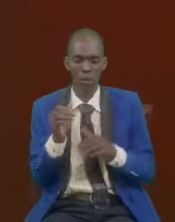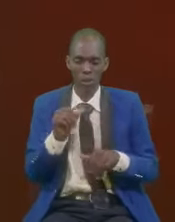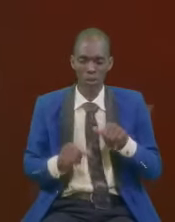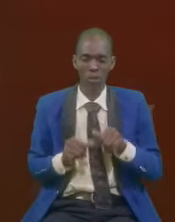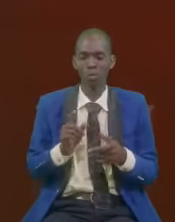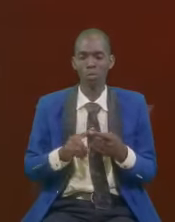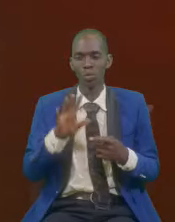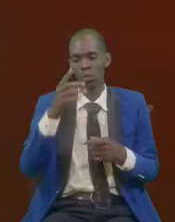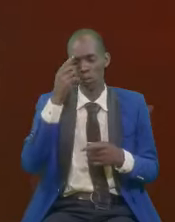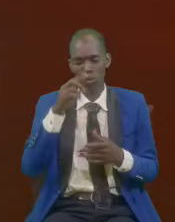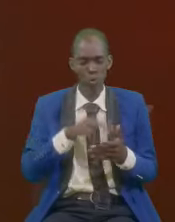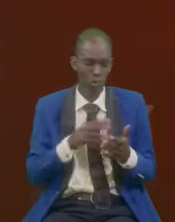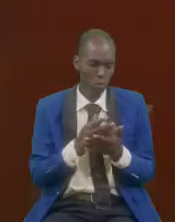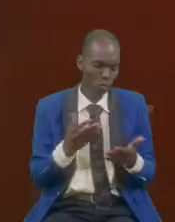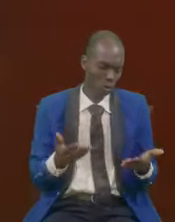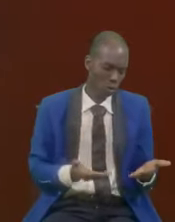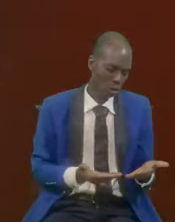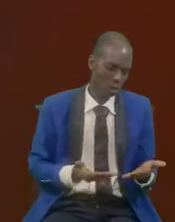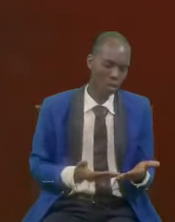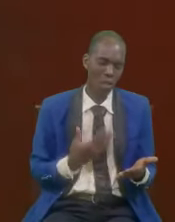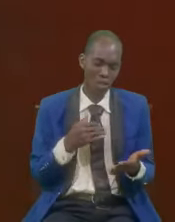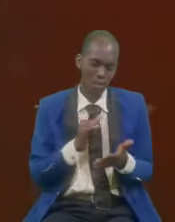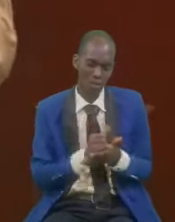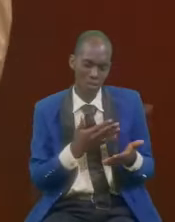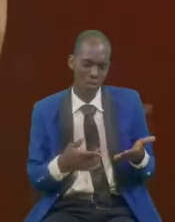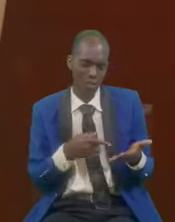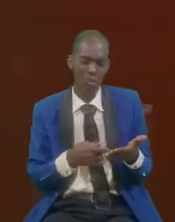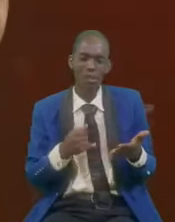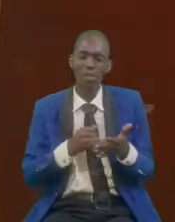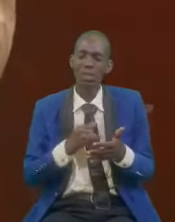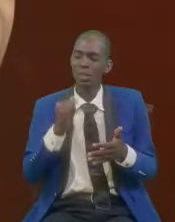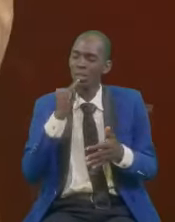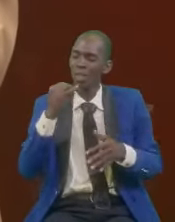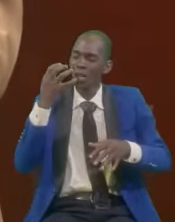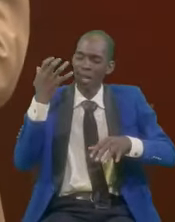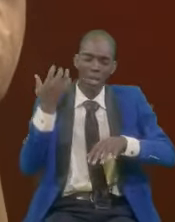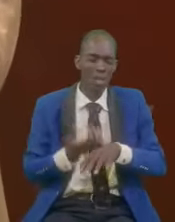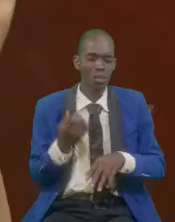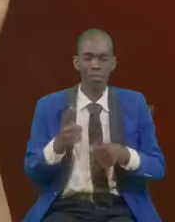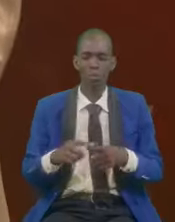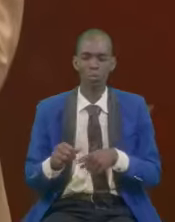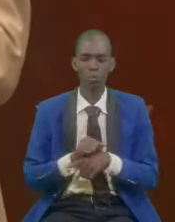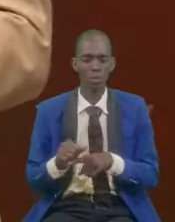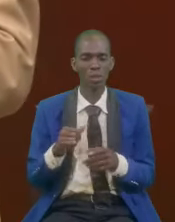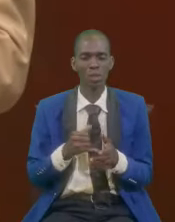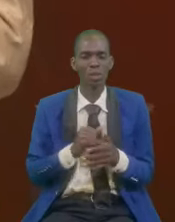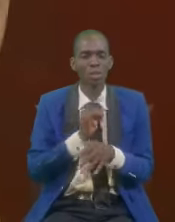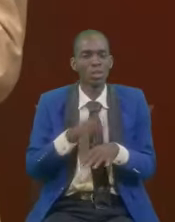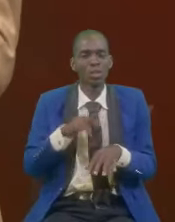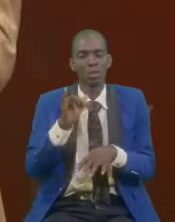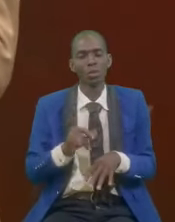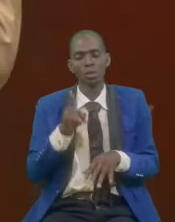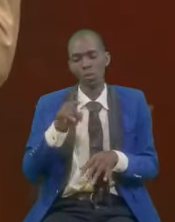read something here, and if that thing is difficult to practice naturally, and you need prayer, you